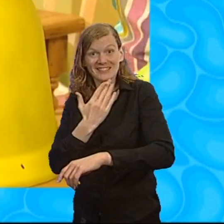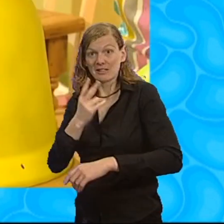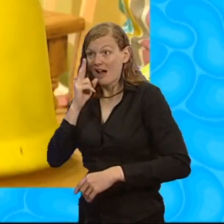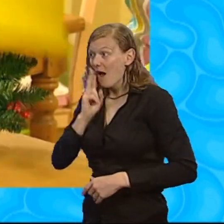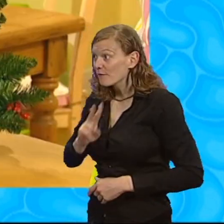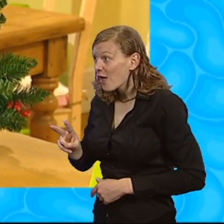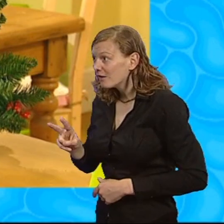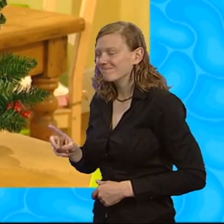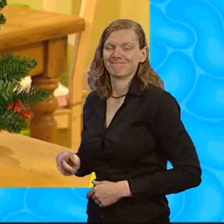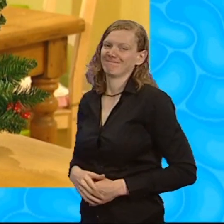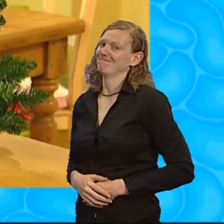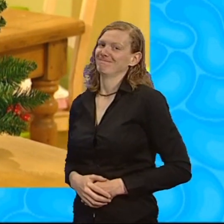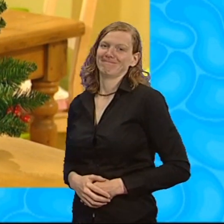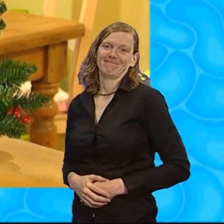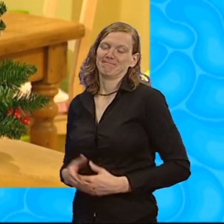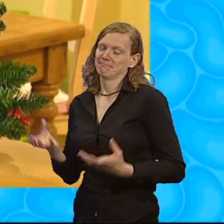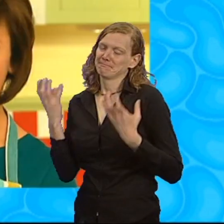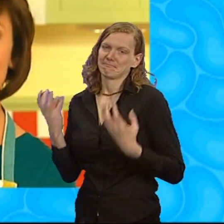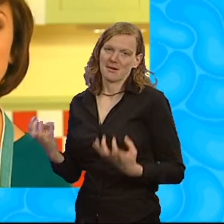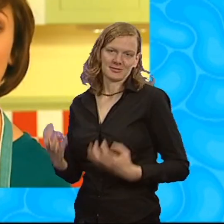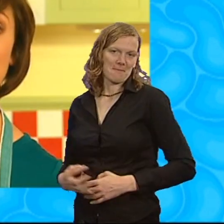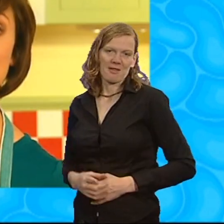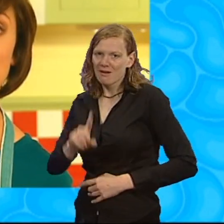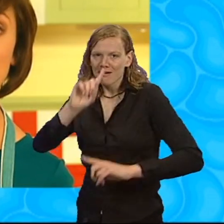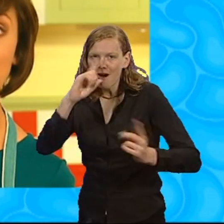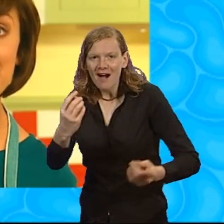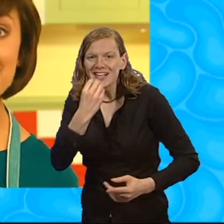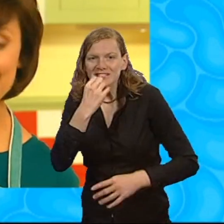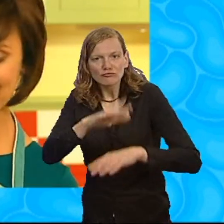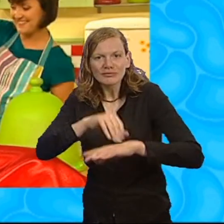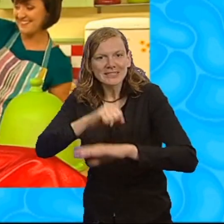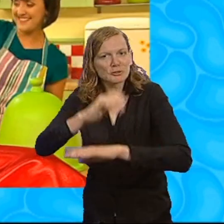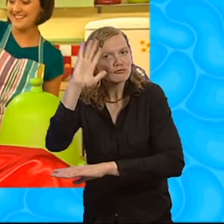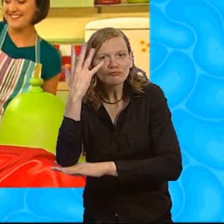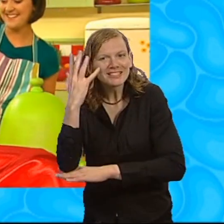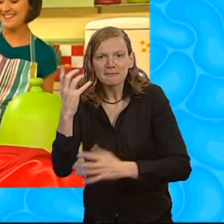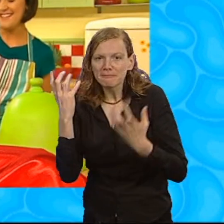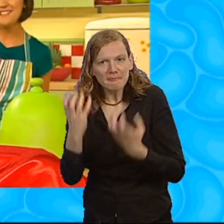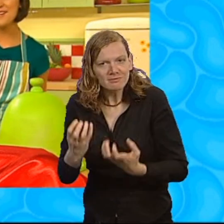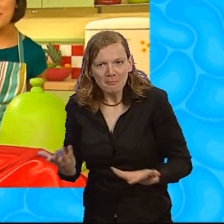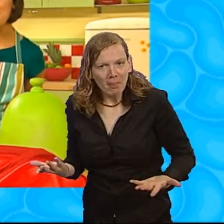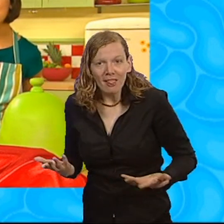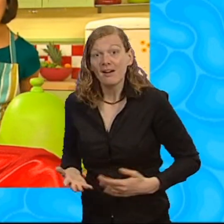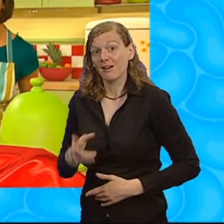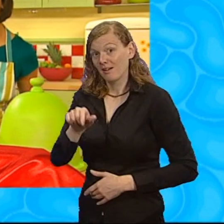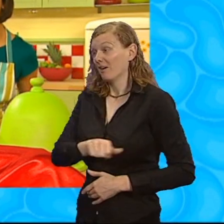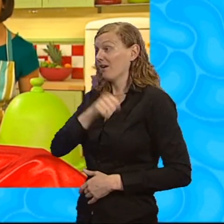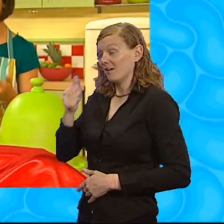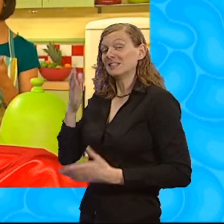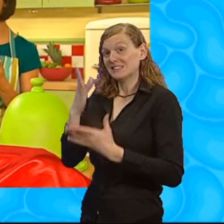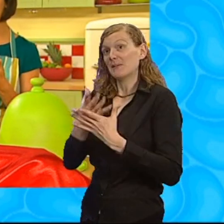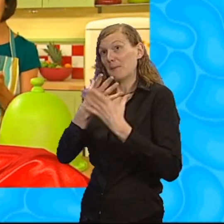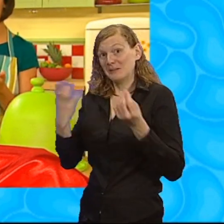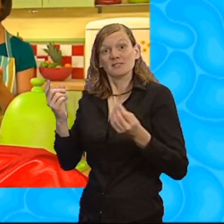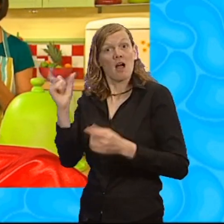No, you can't eat a Christmas tree. So, the missing ingredient